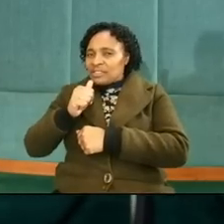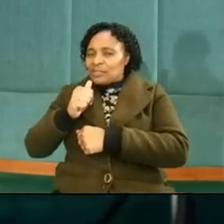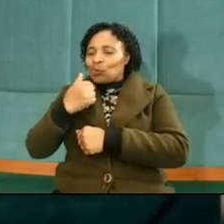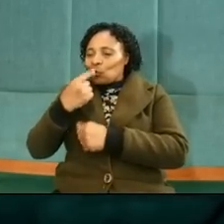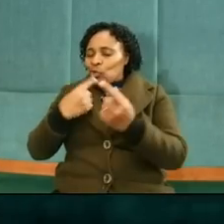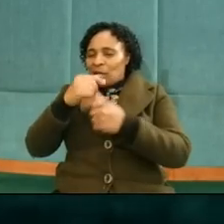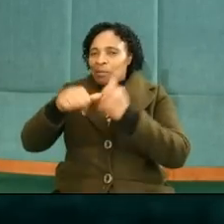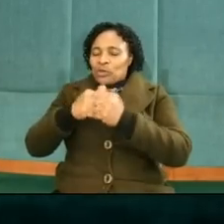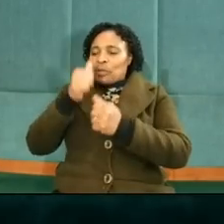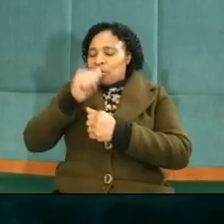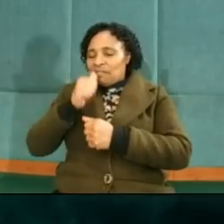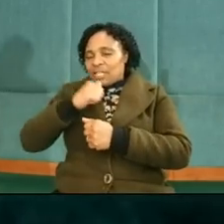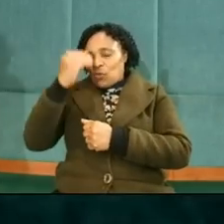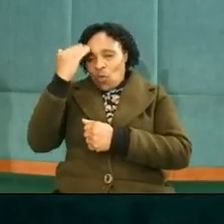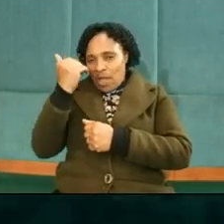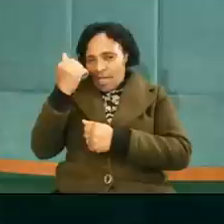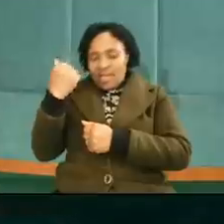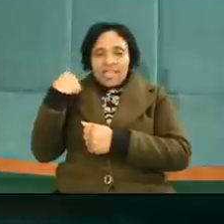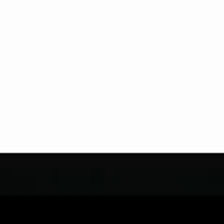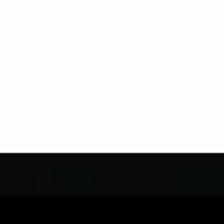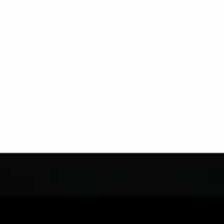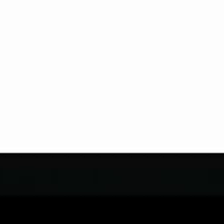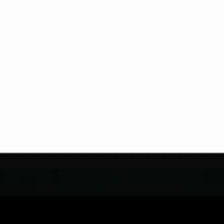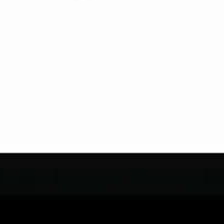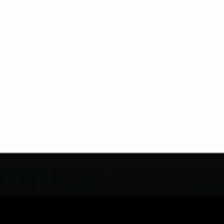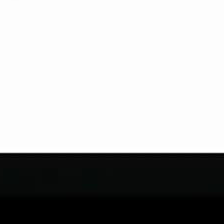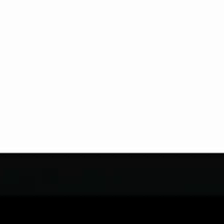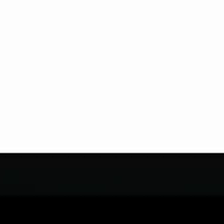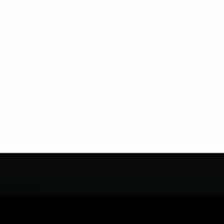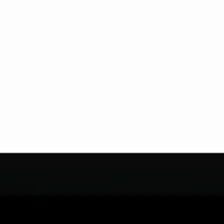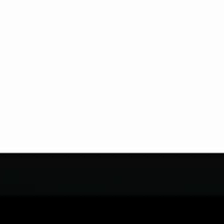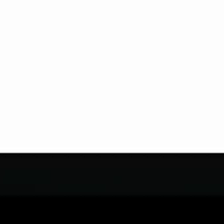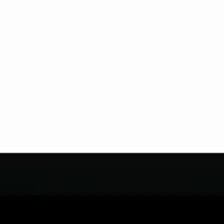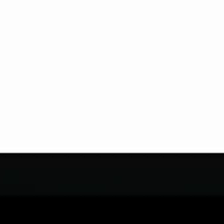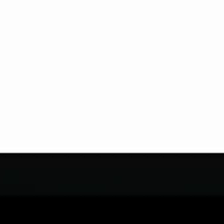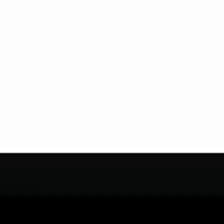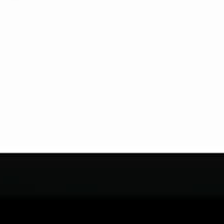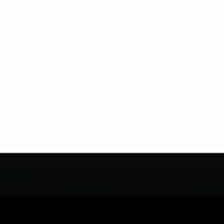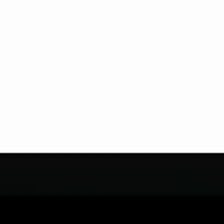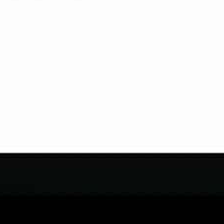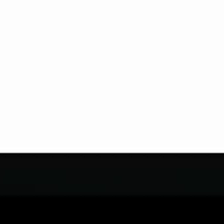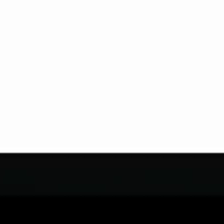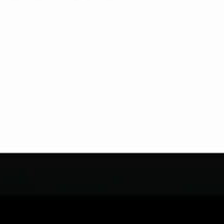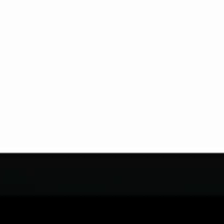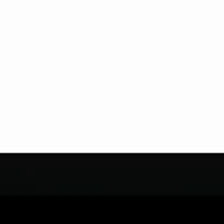yesterday. And saying, come on, everybody, help me read. Saying, tell